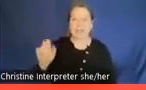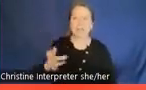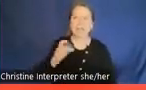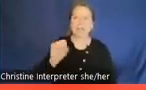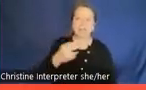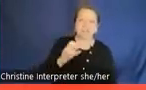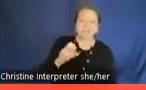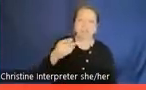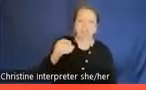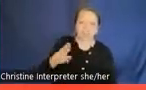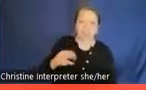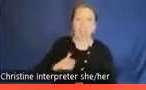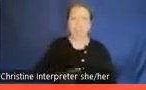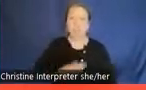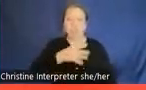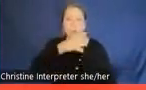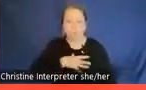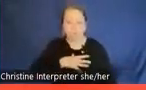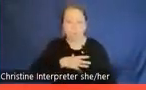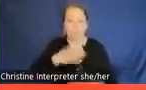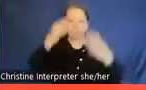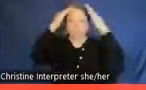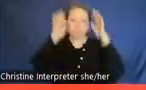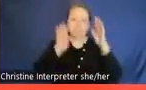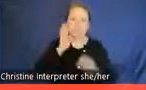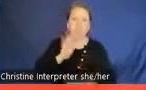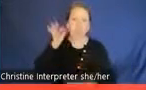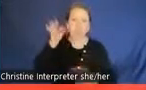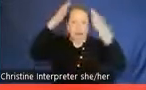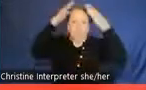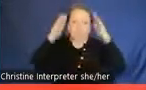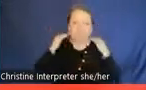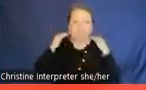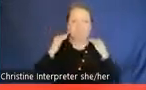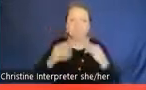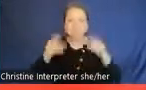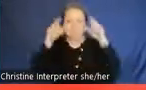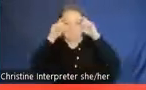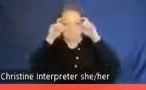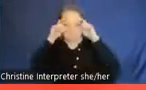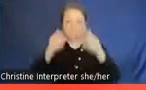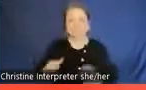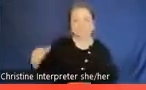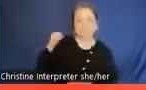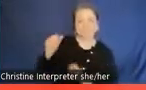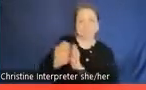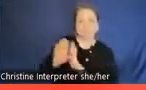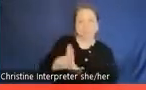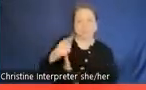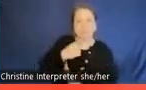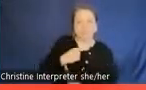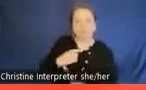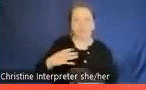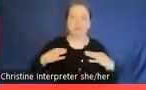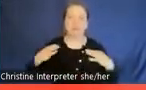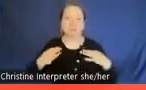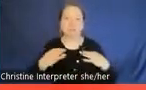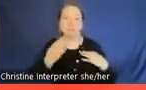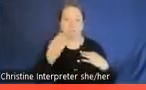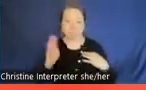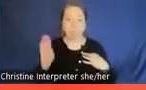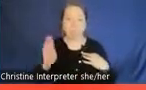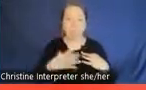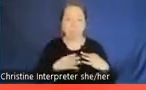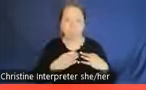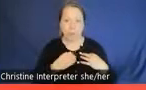white woman with medium length brown hair. I'm wearing glasses. I'm in front of a red curtain and have a blue and white shirt on tonight.